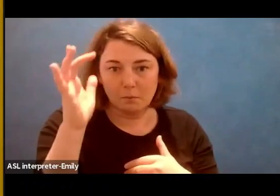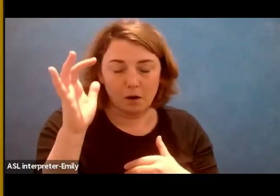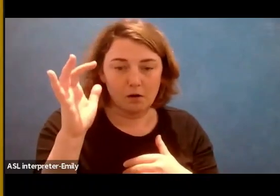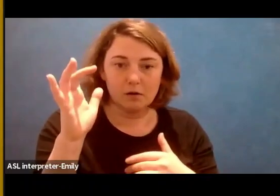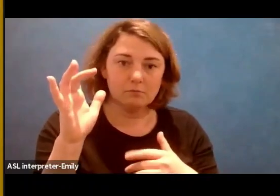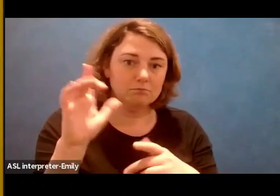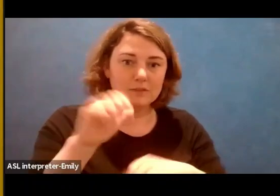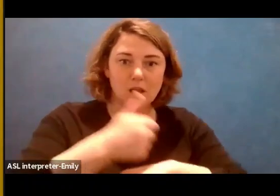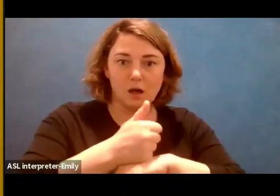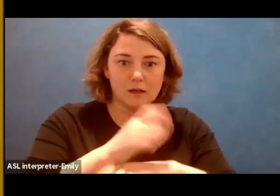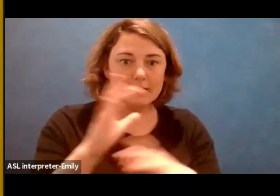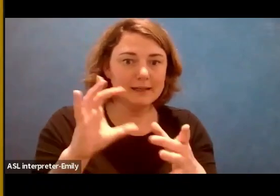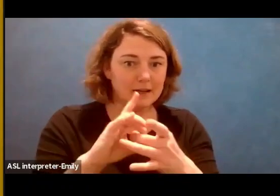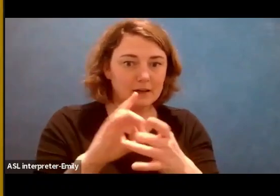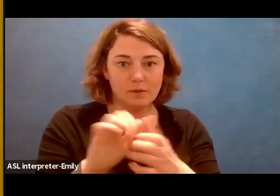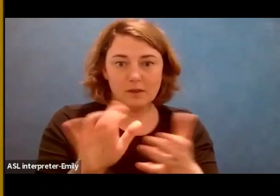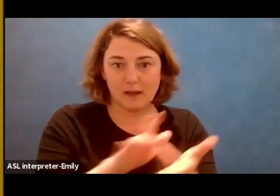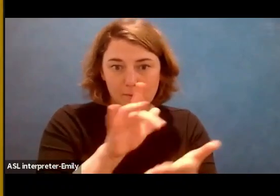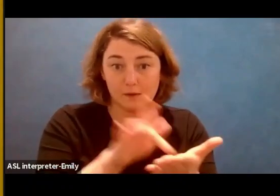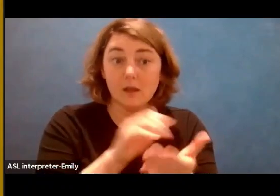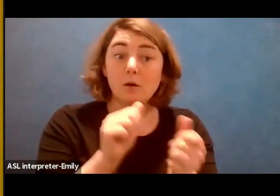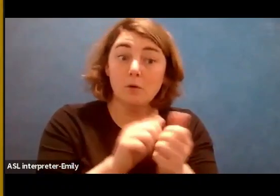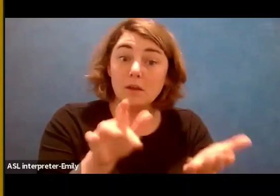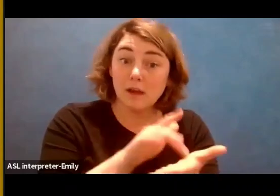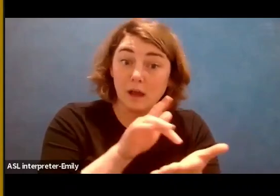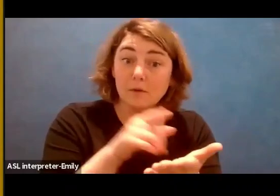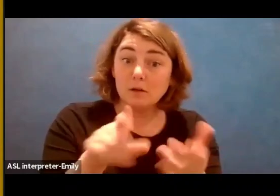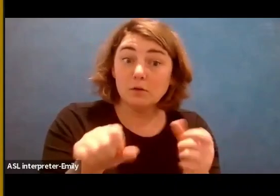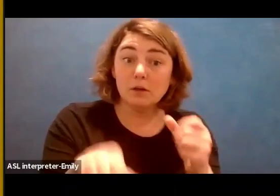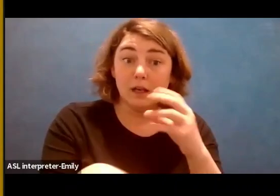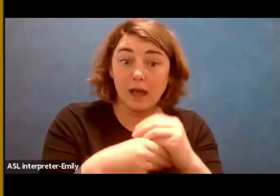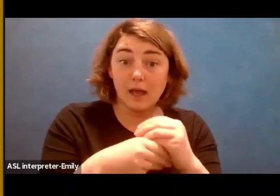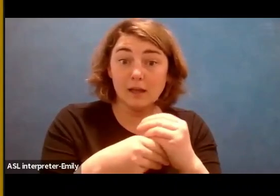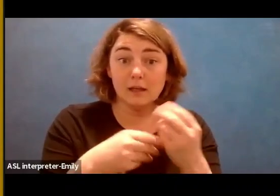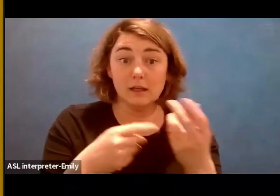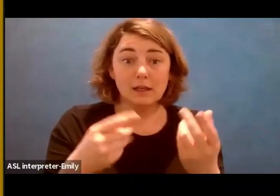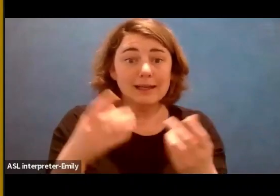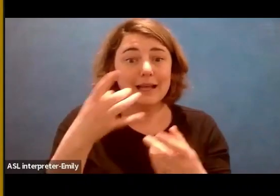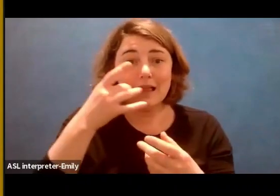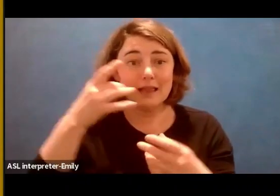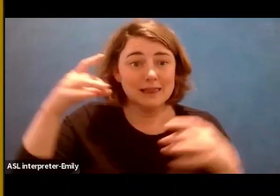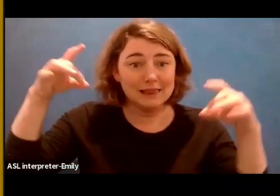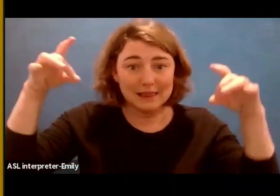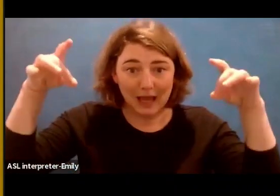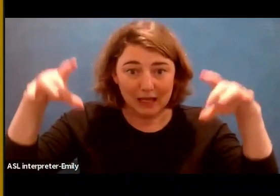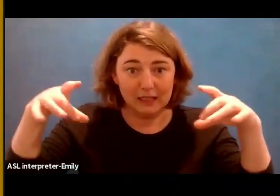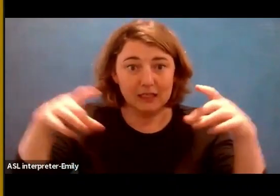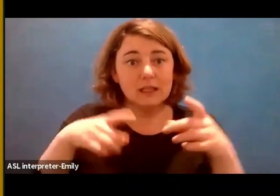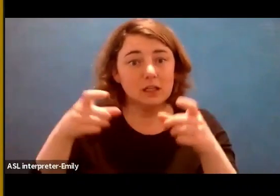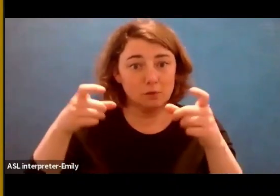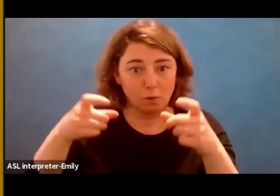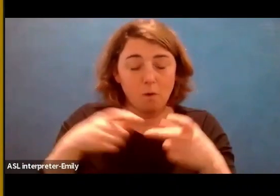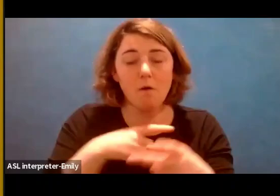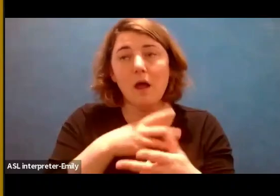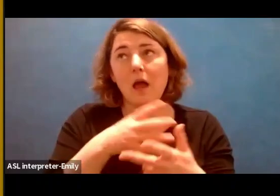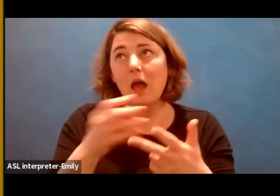tablet. Of course, with a tablet, you can also then add things like lighting control